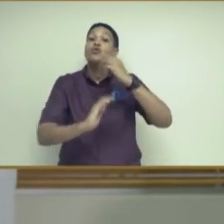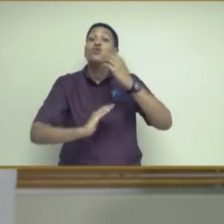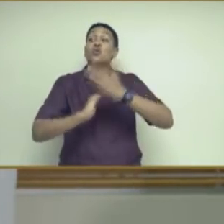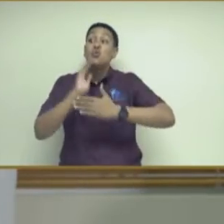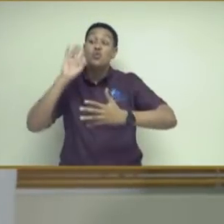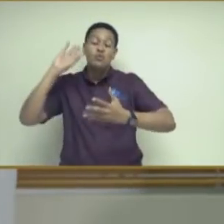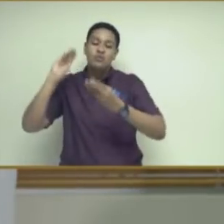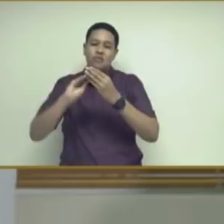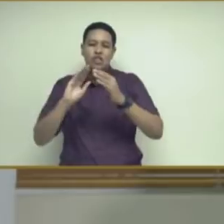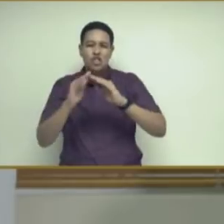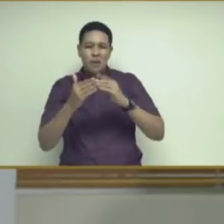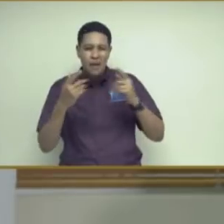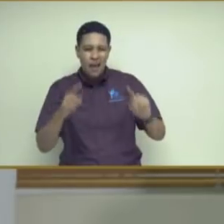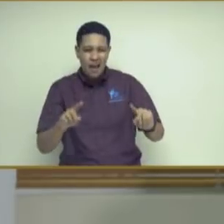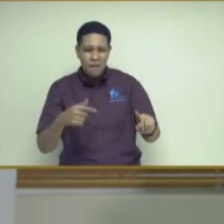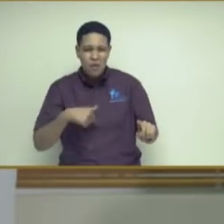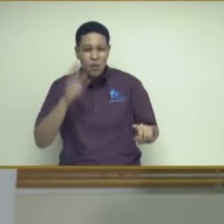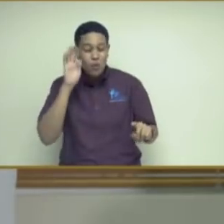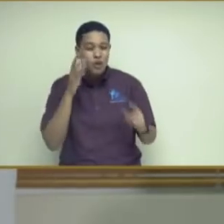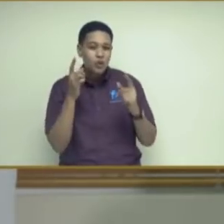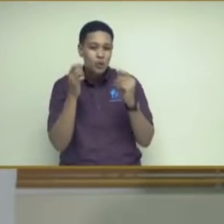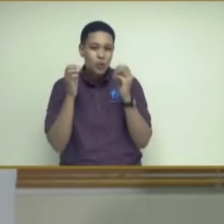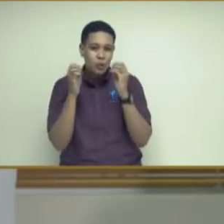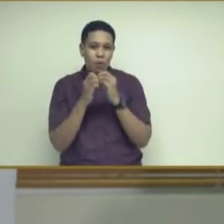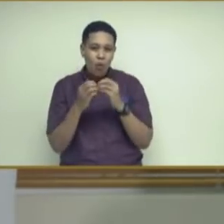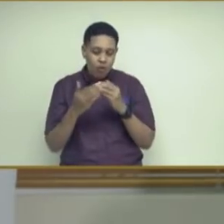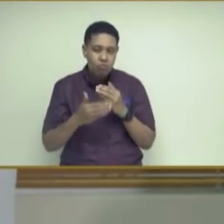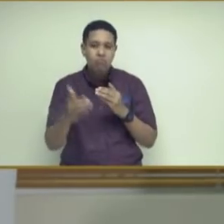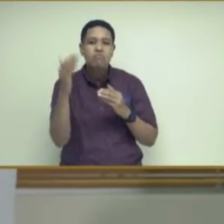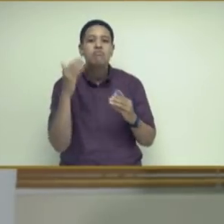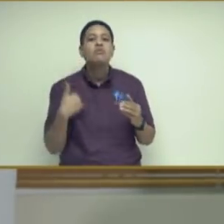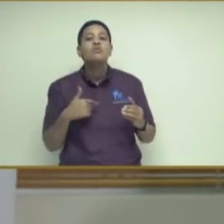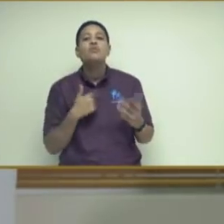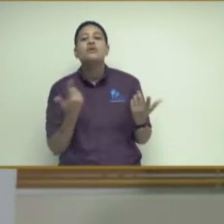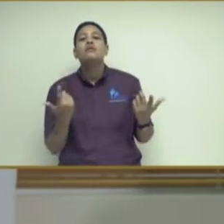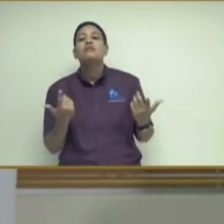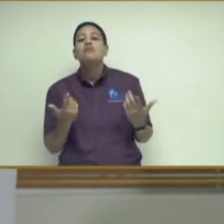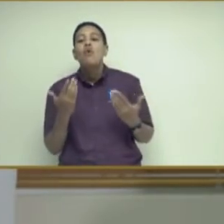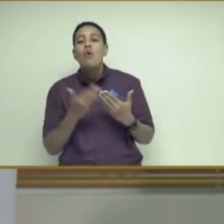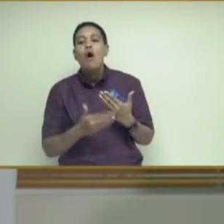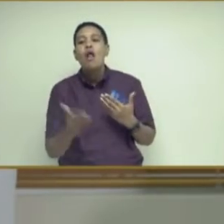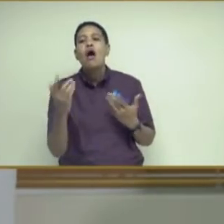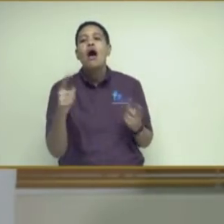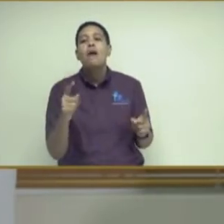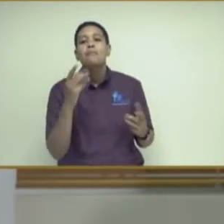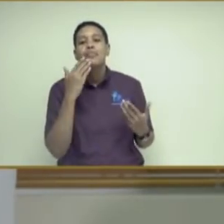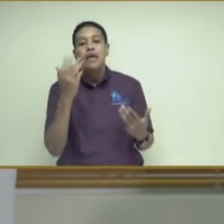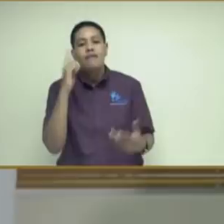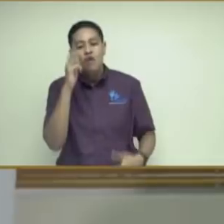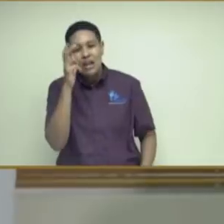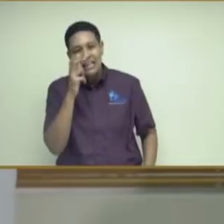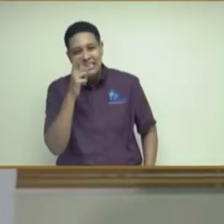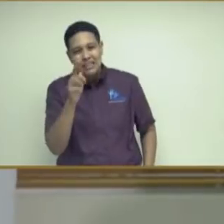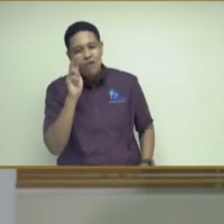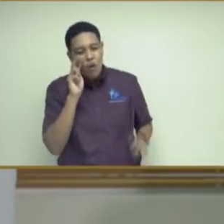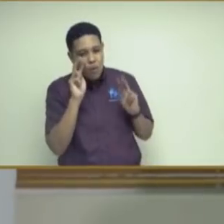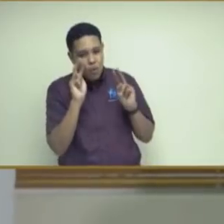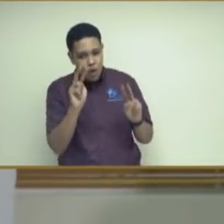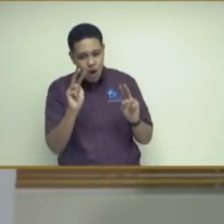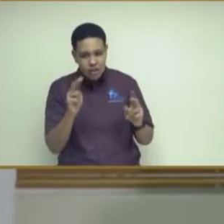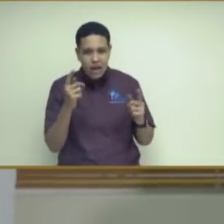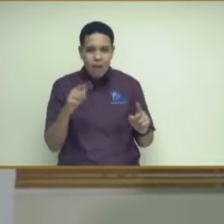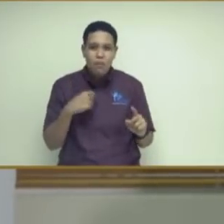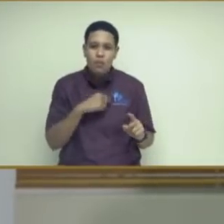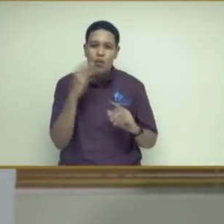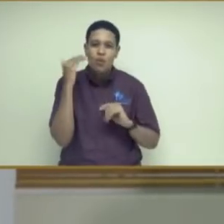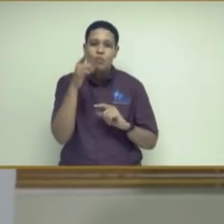the country, and we'll be doing more of that as we go along. Thank you very much for listening, for watching, and we